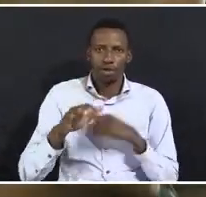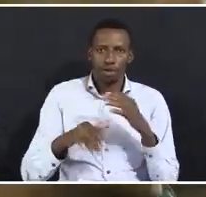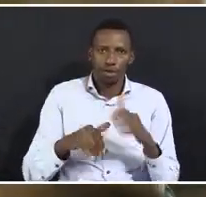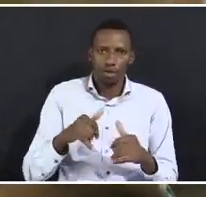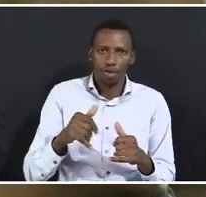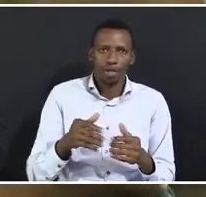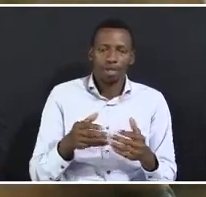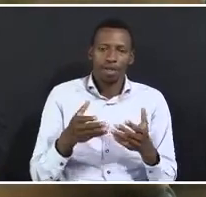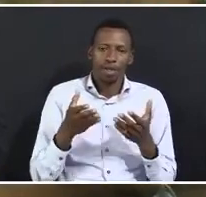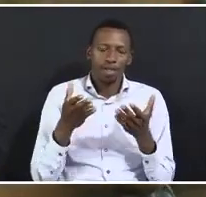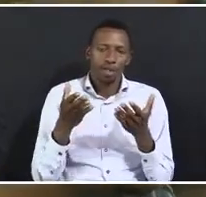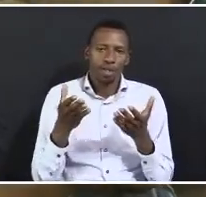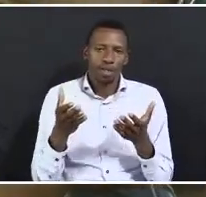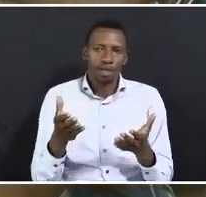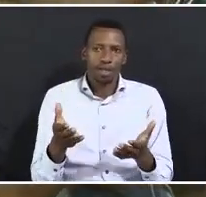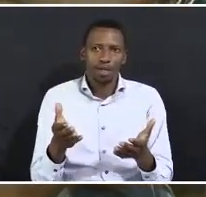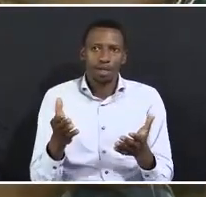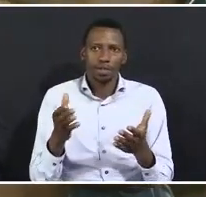there where